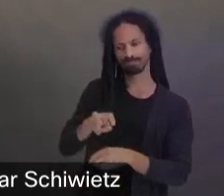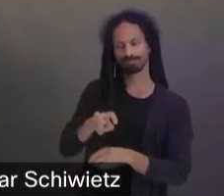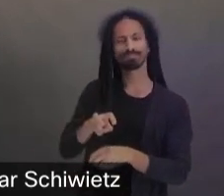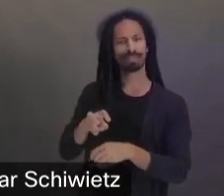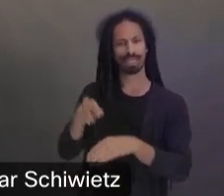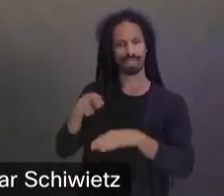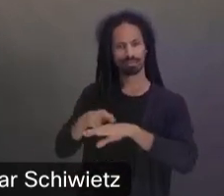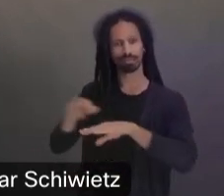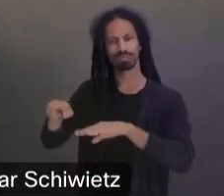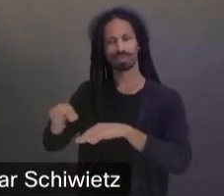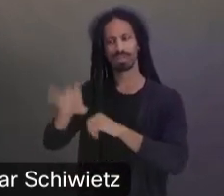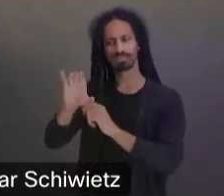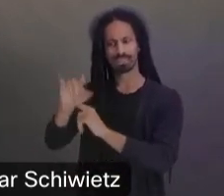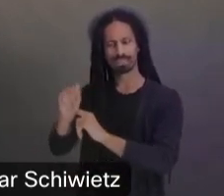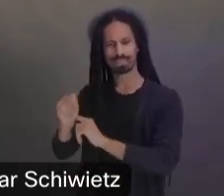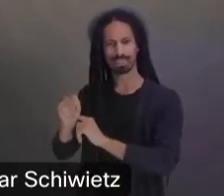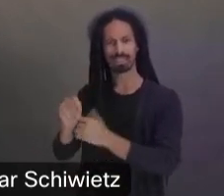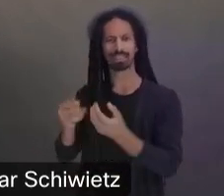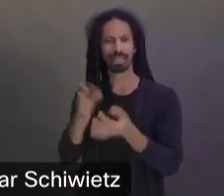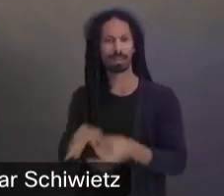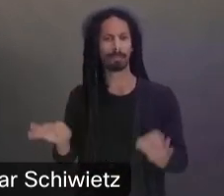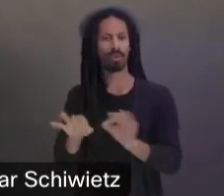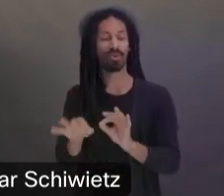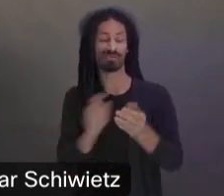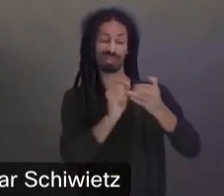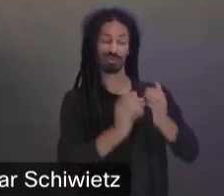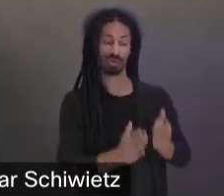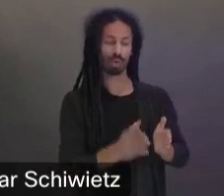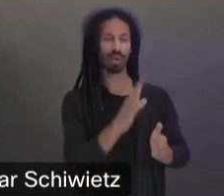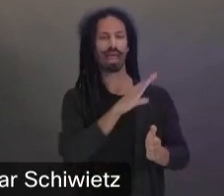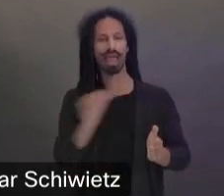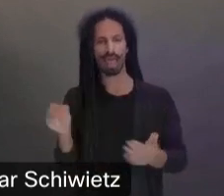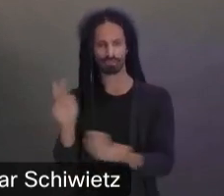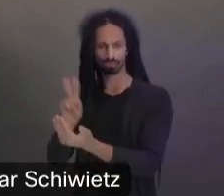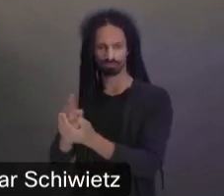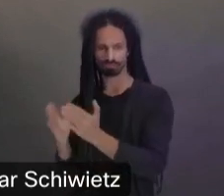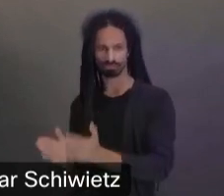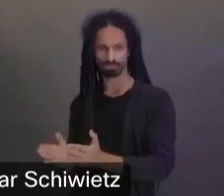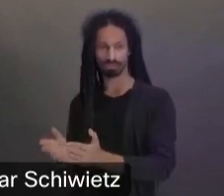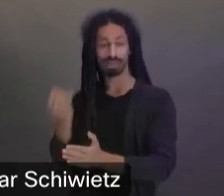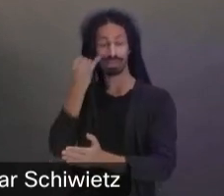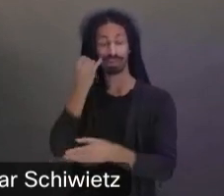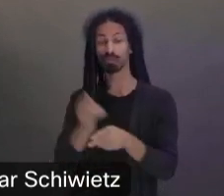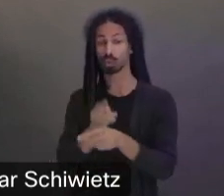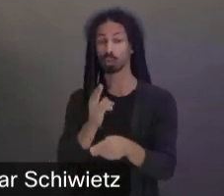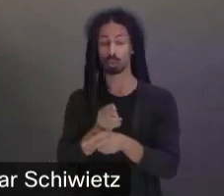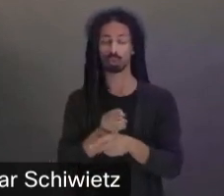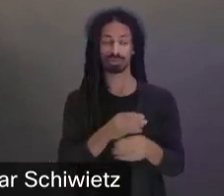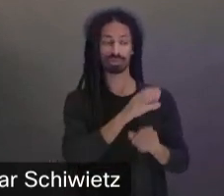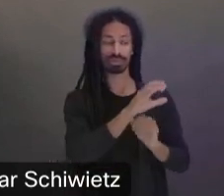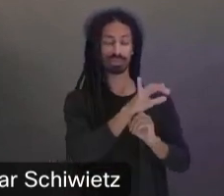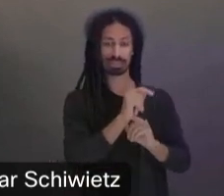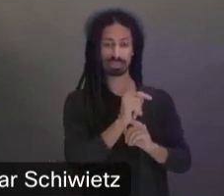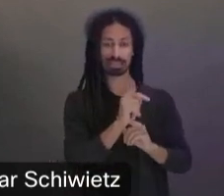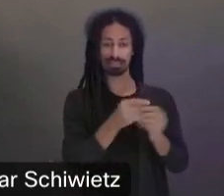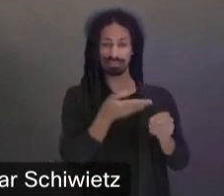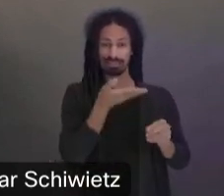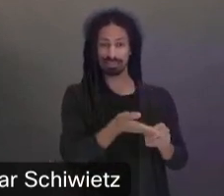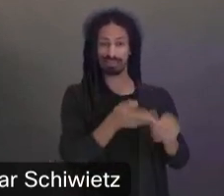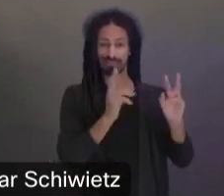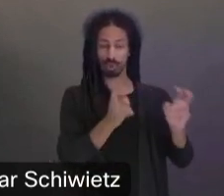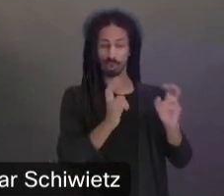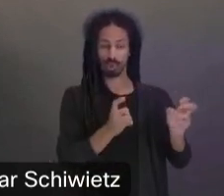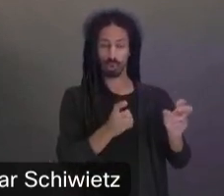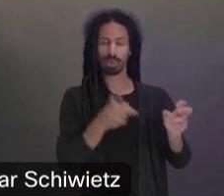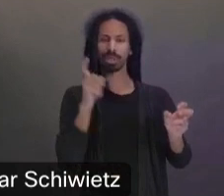the reader. And when you cite a direct quotation, we spoke about how a location element needs to be